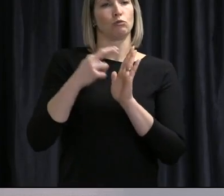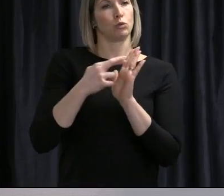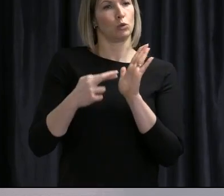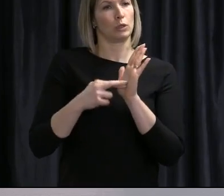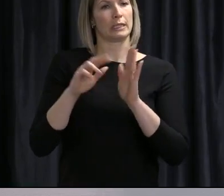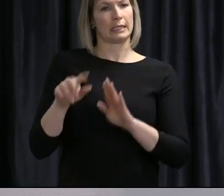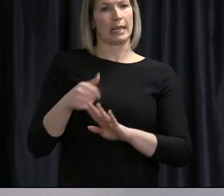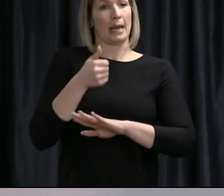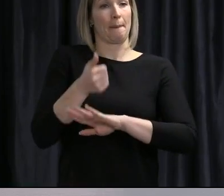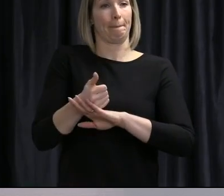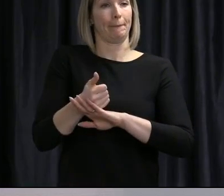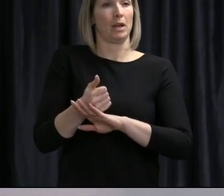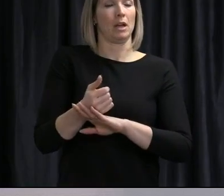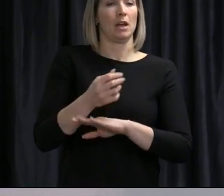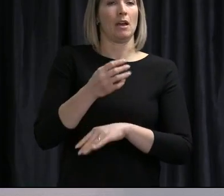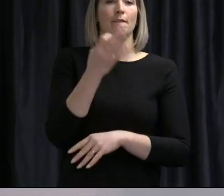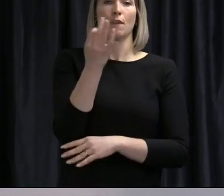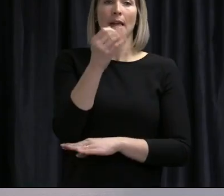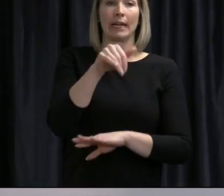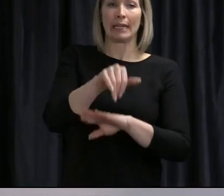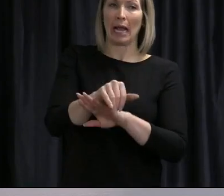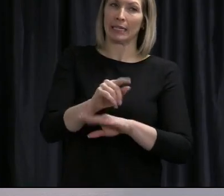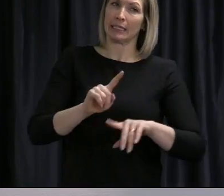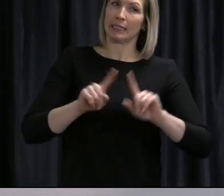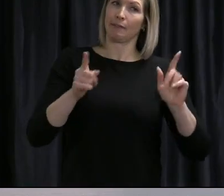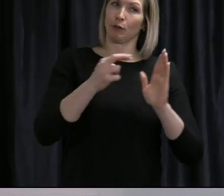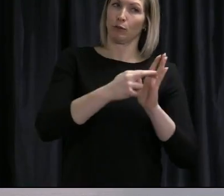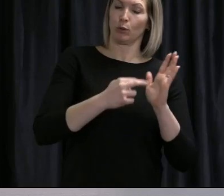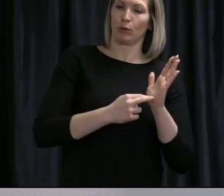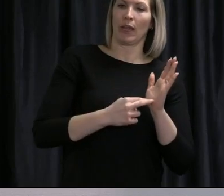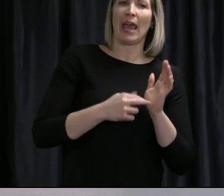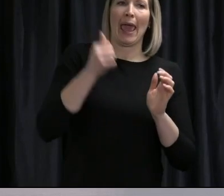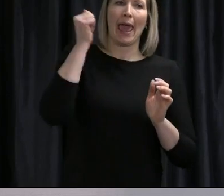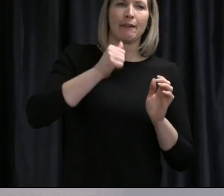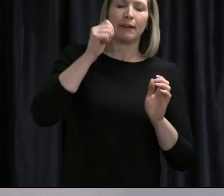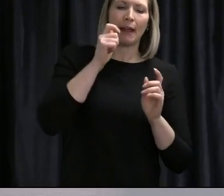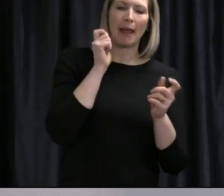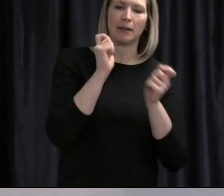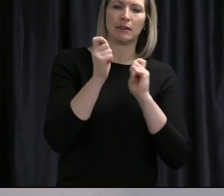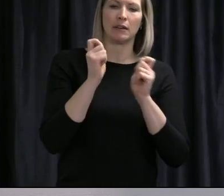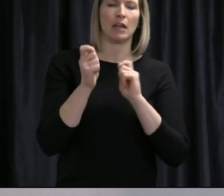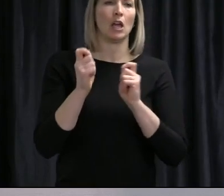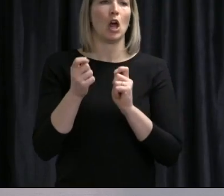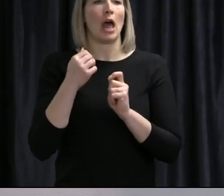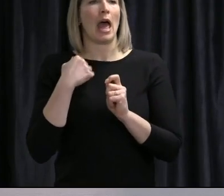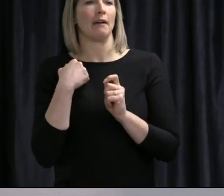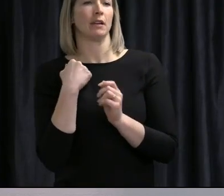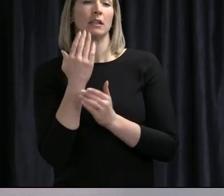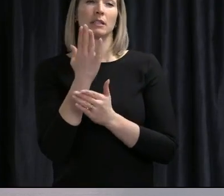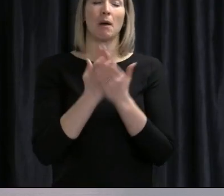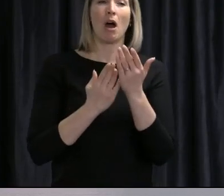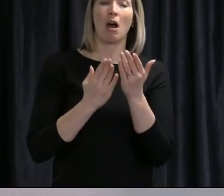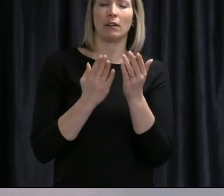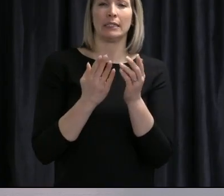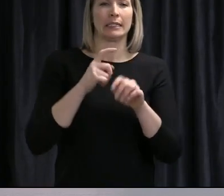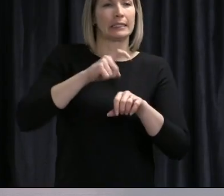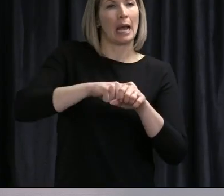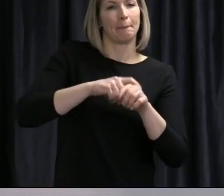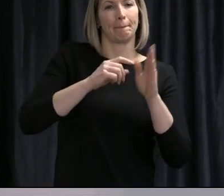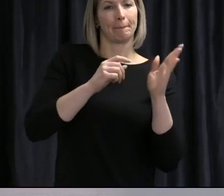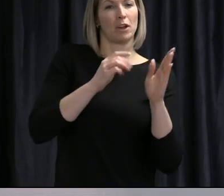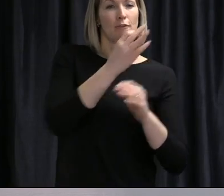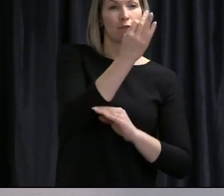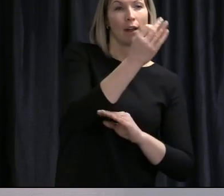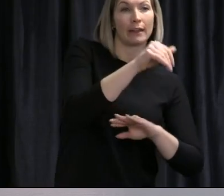after. As the Premier referenced, you have a somewhat arbitrary time there, and some people are going to straddle